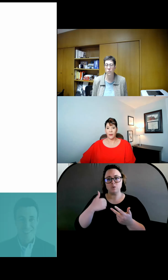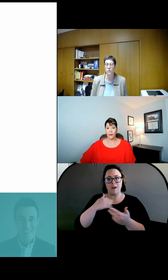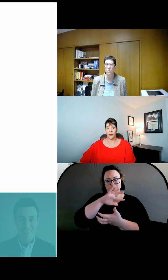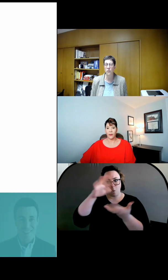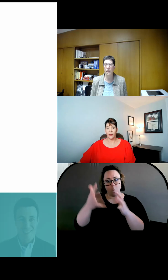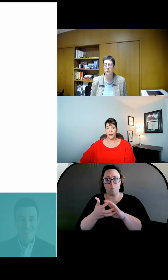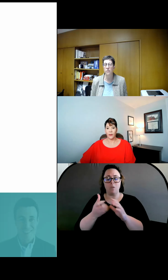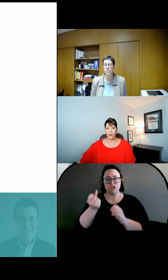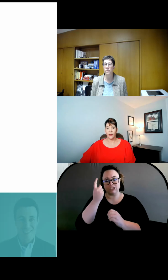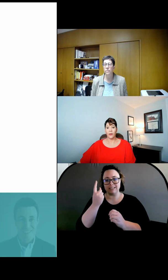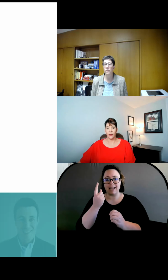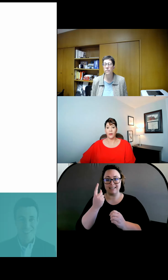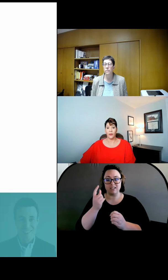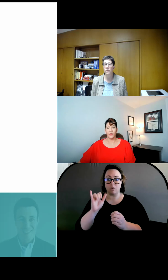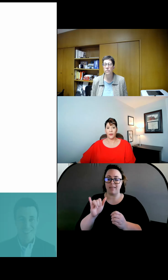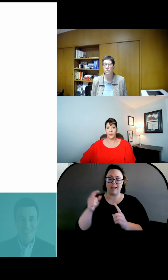need improved communication.